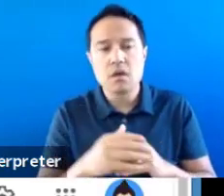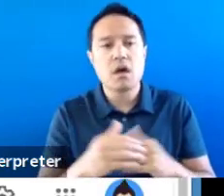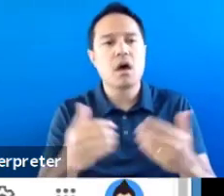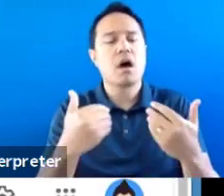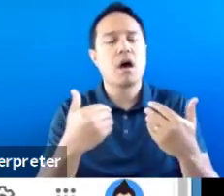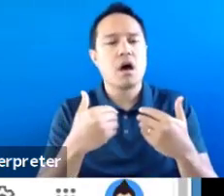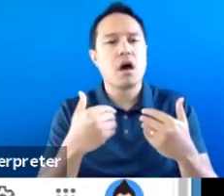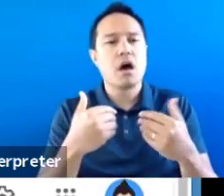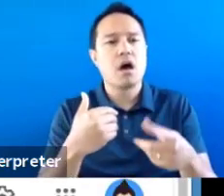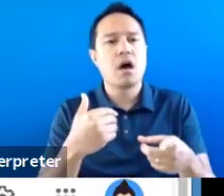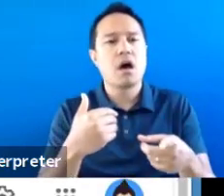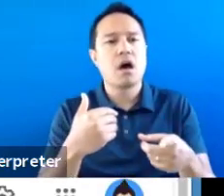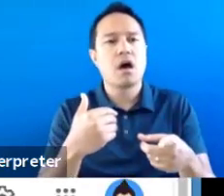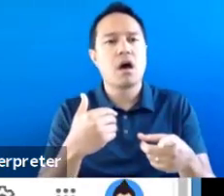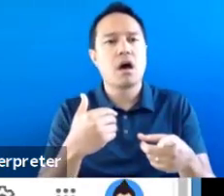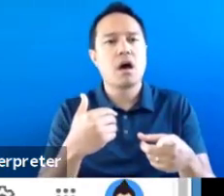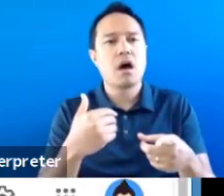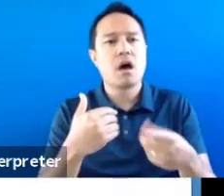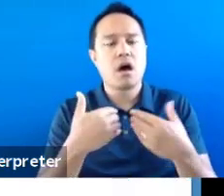link of